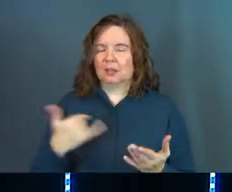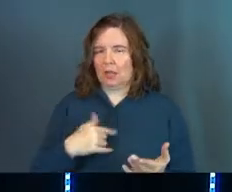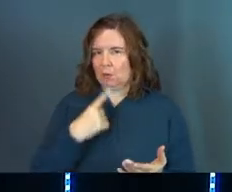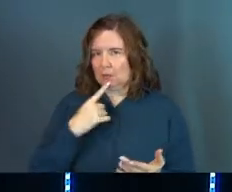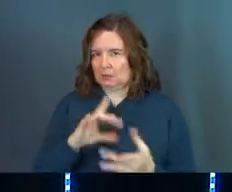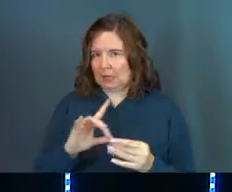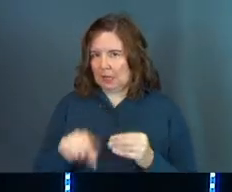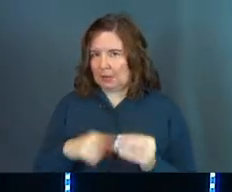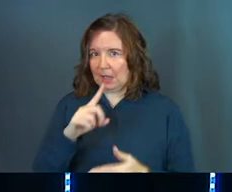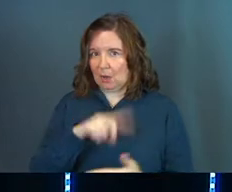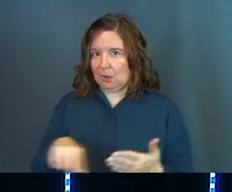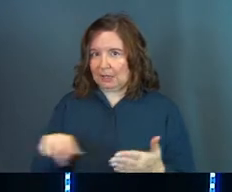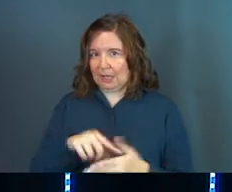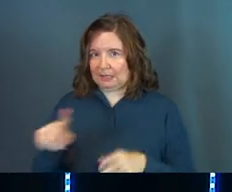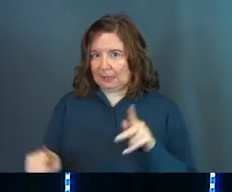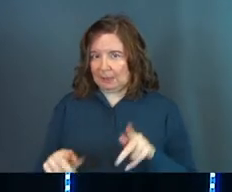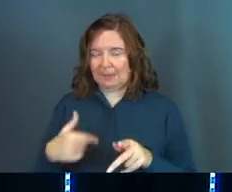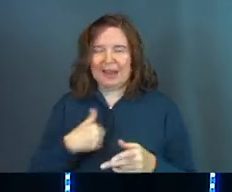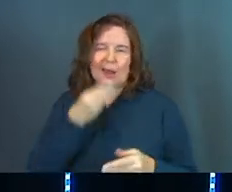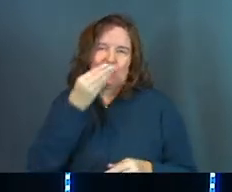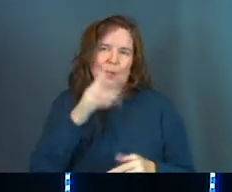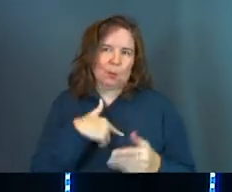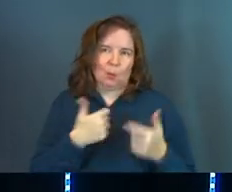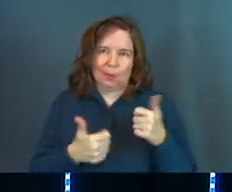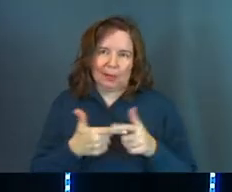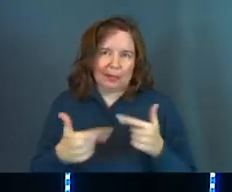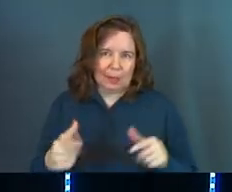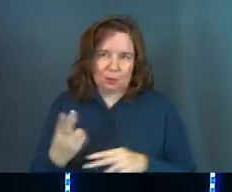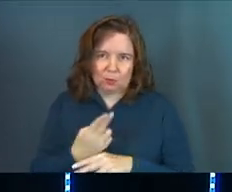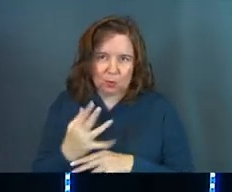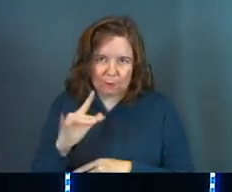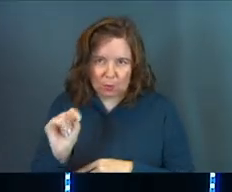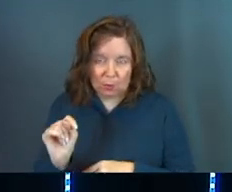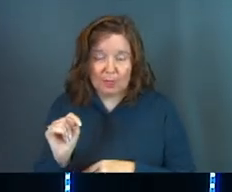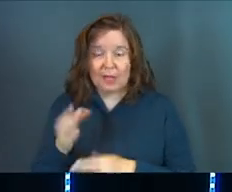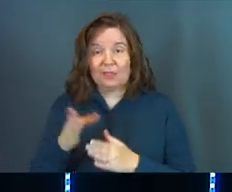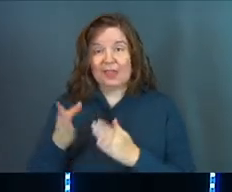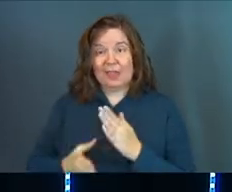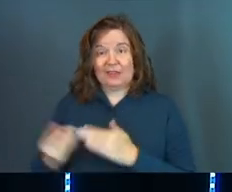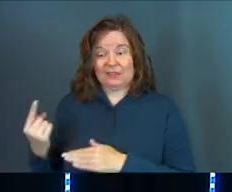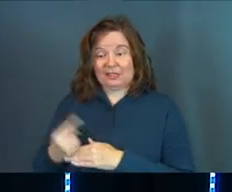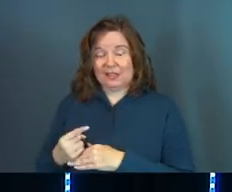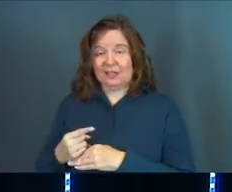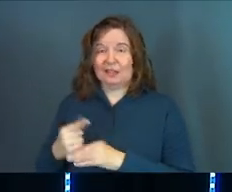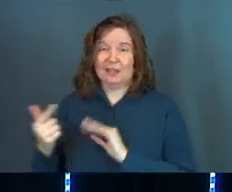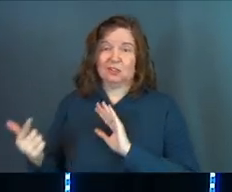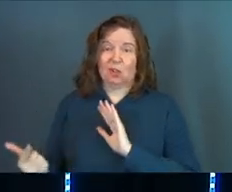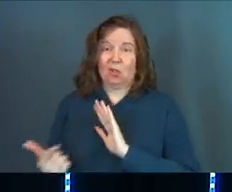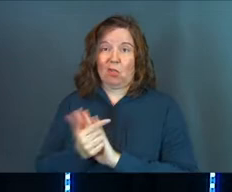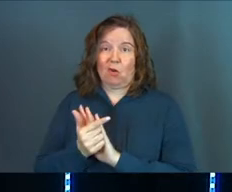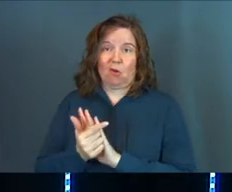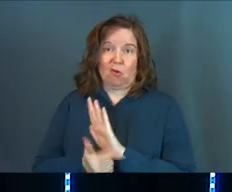I'll say about canceling people. And I don't care what language you use for it. At the end of the day, it's law.